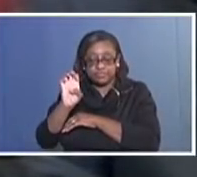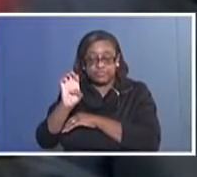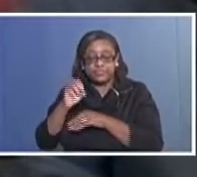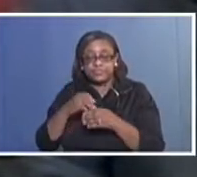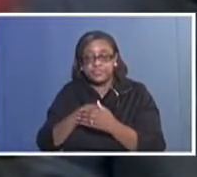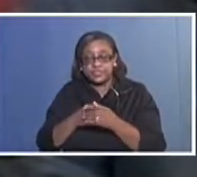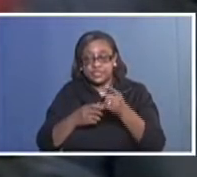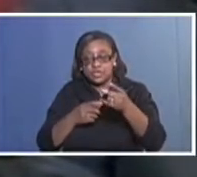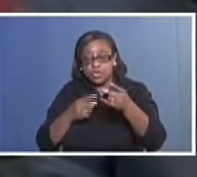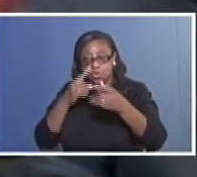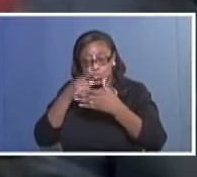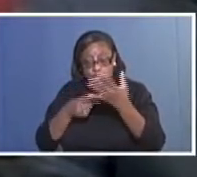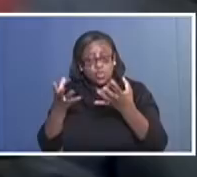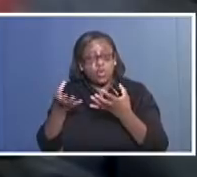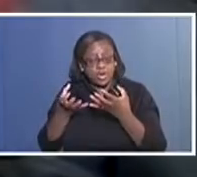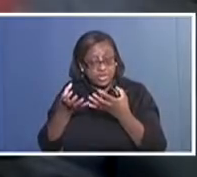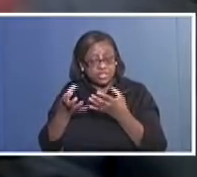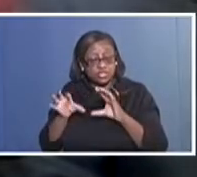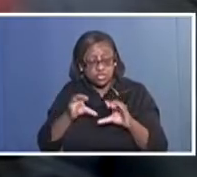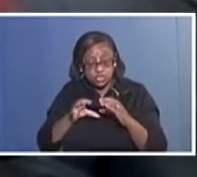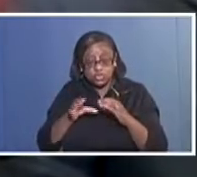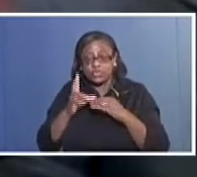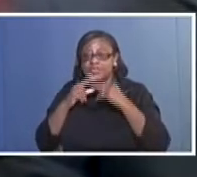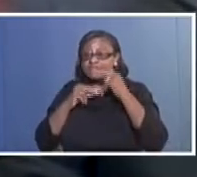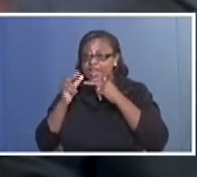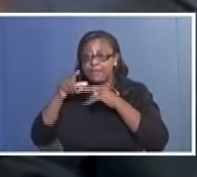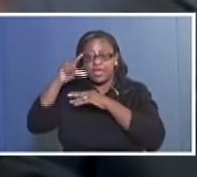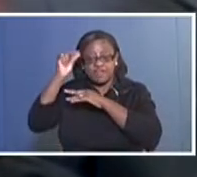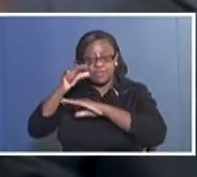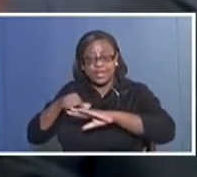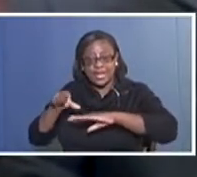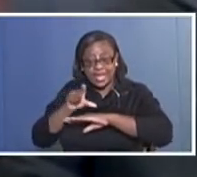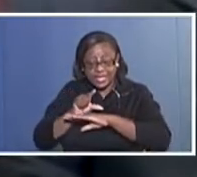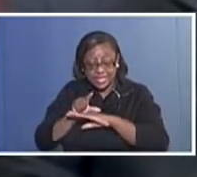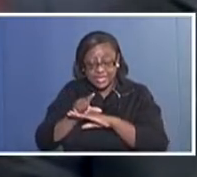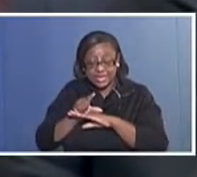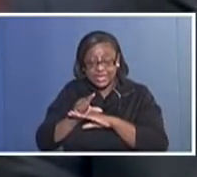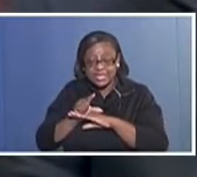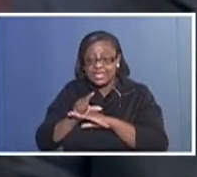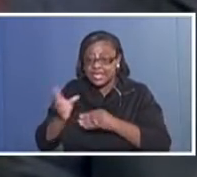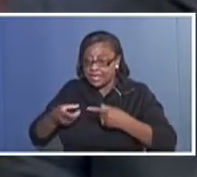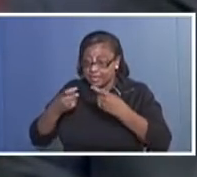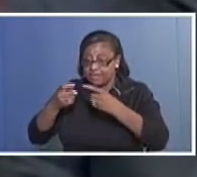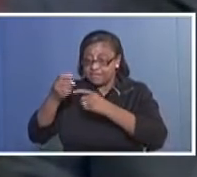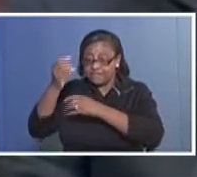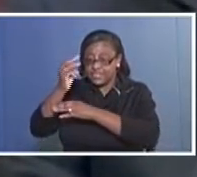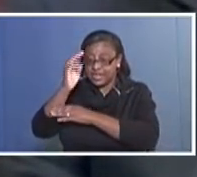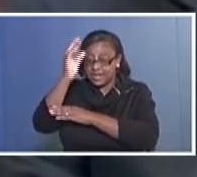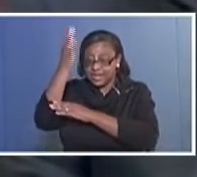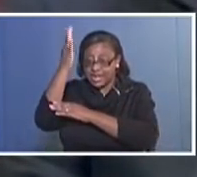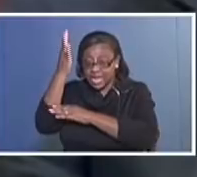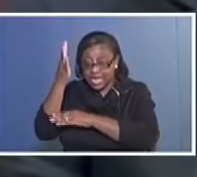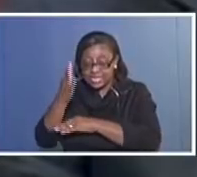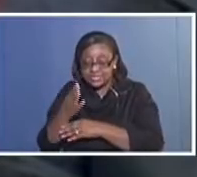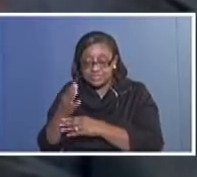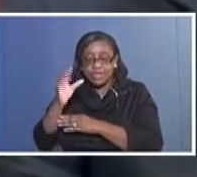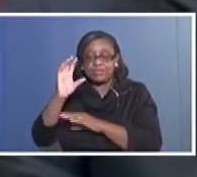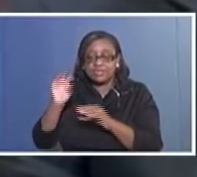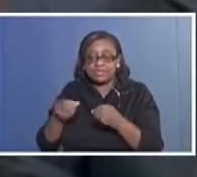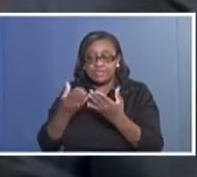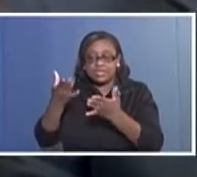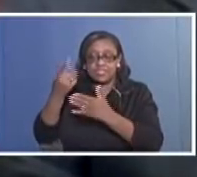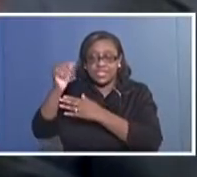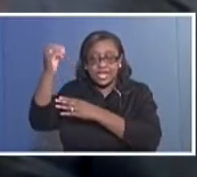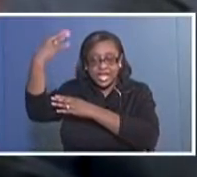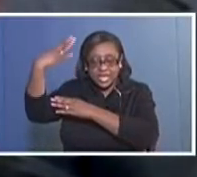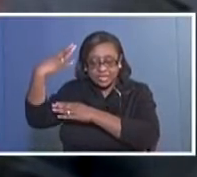was develop government land, subdivisions, put in the infrastructure, and charge those